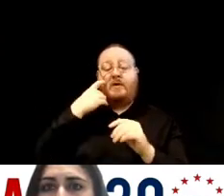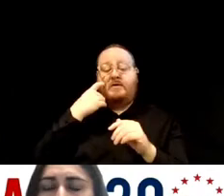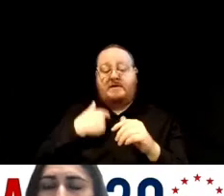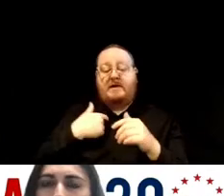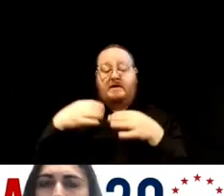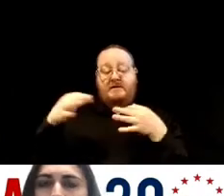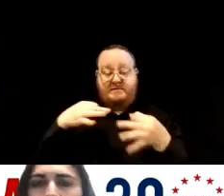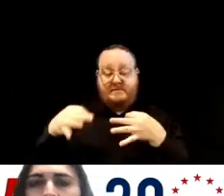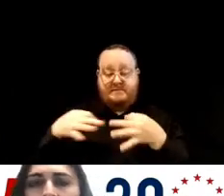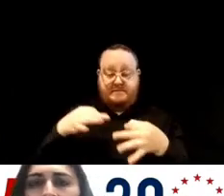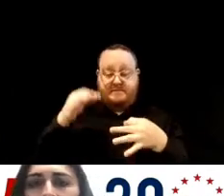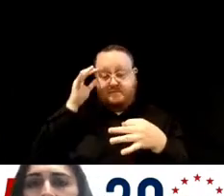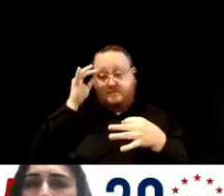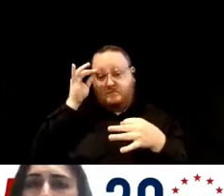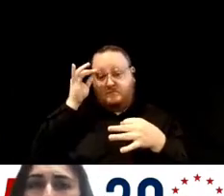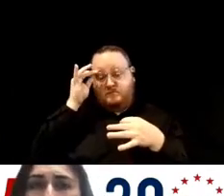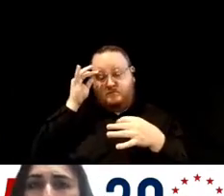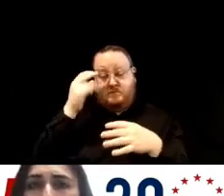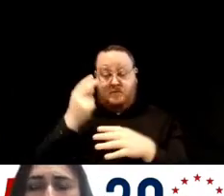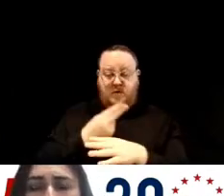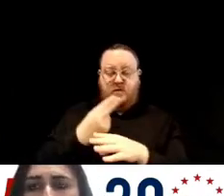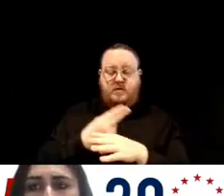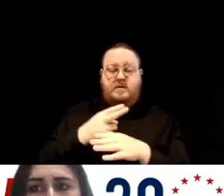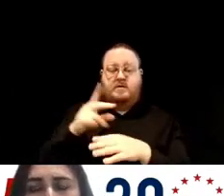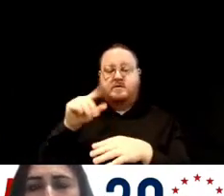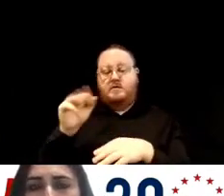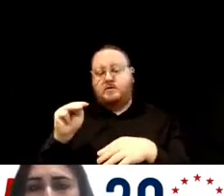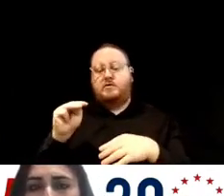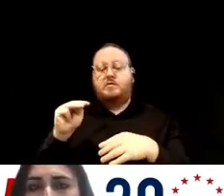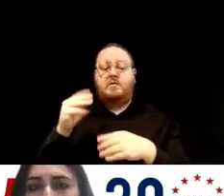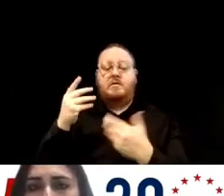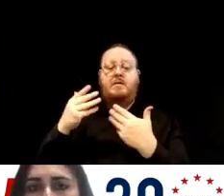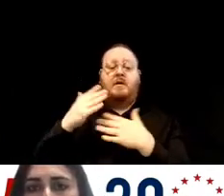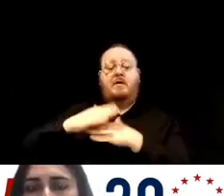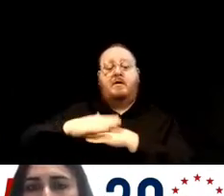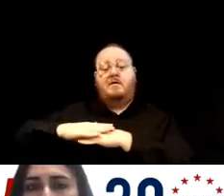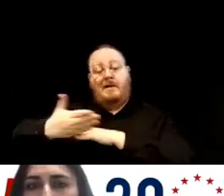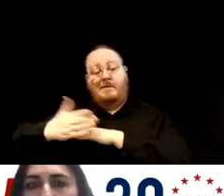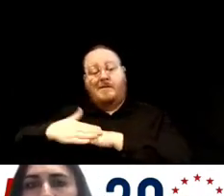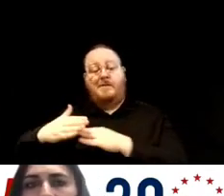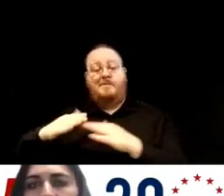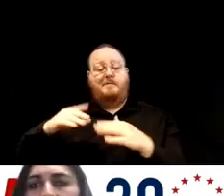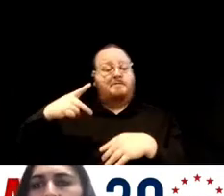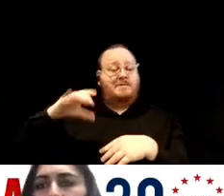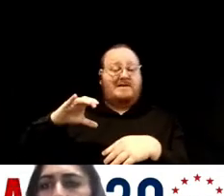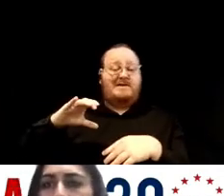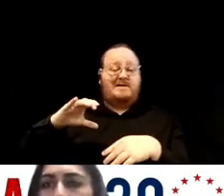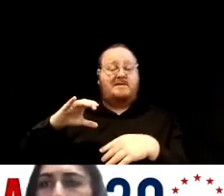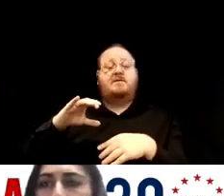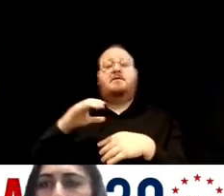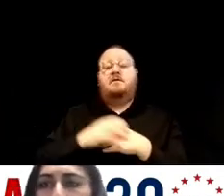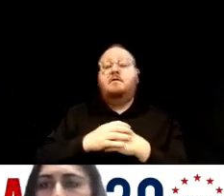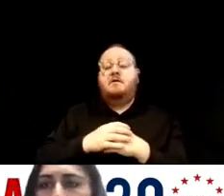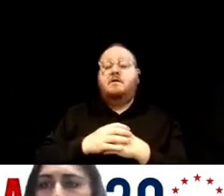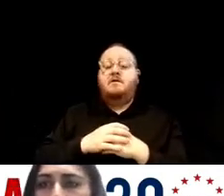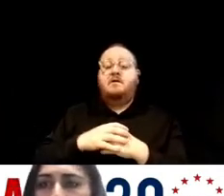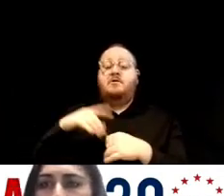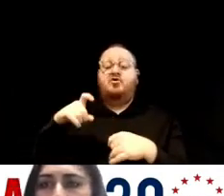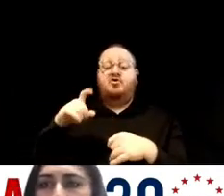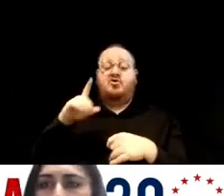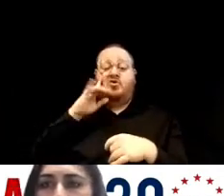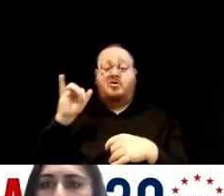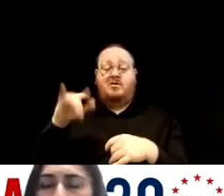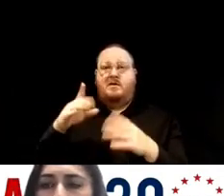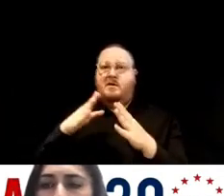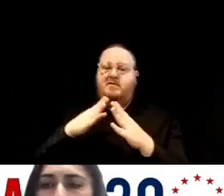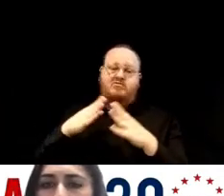was using Zoom on, say, a desktop or laptop computer. And it should look like that pretty consistently across,